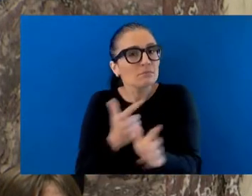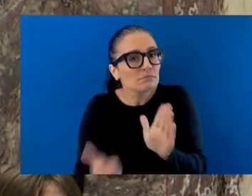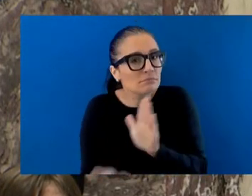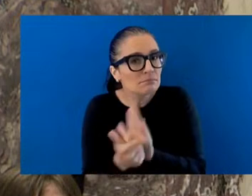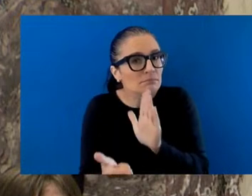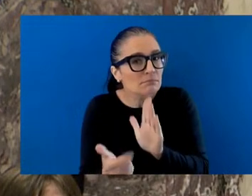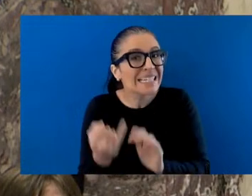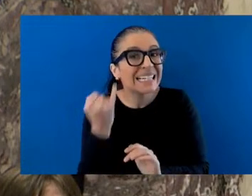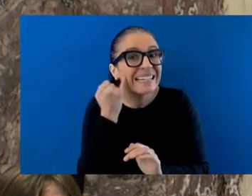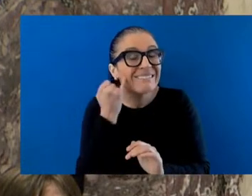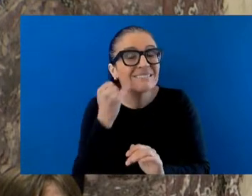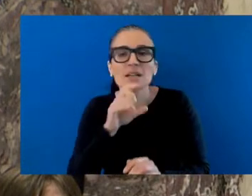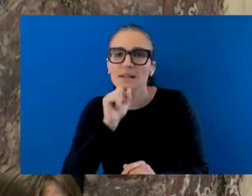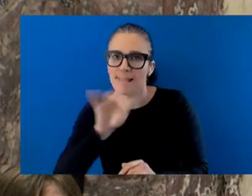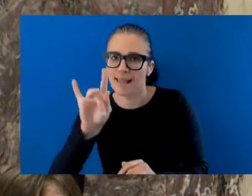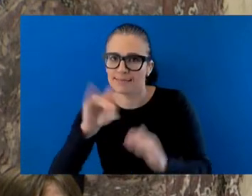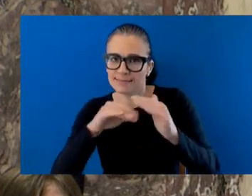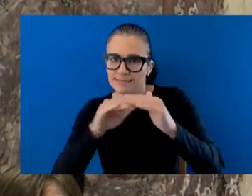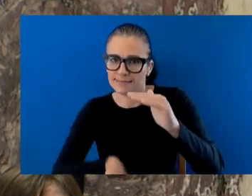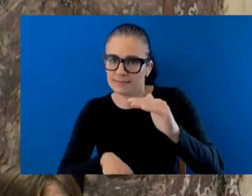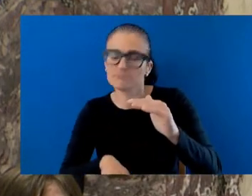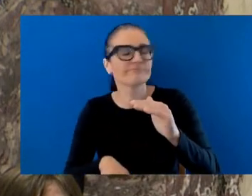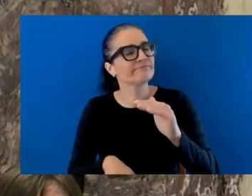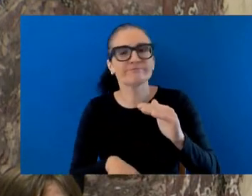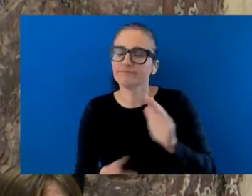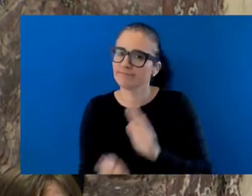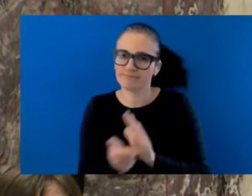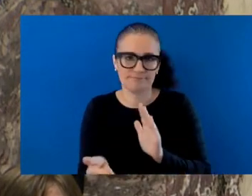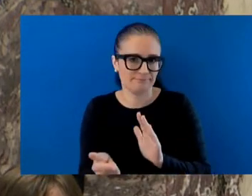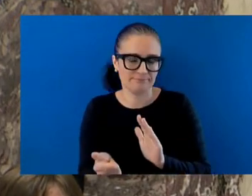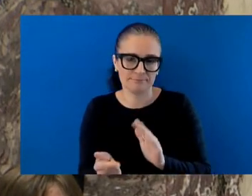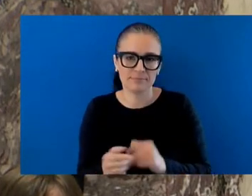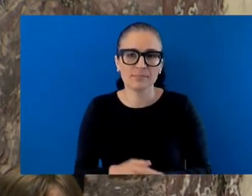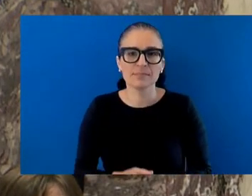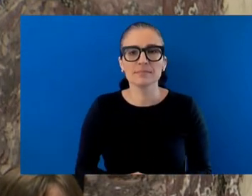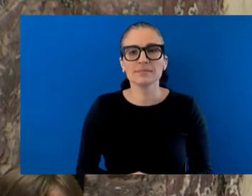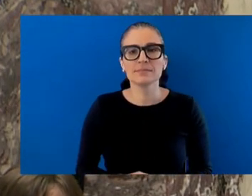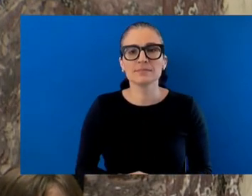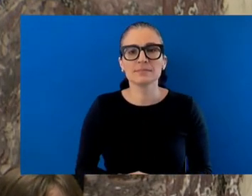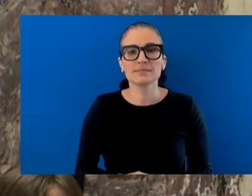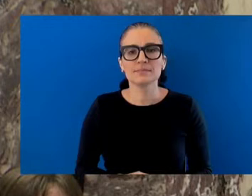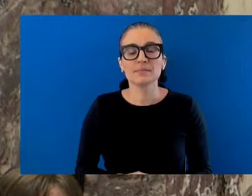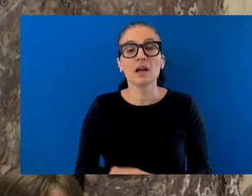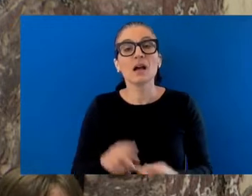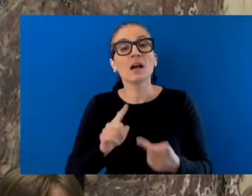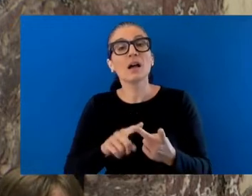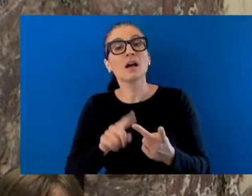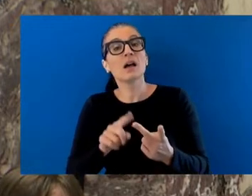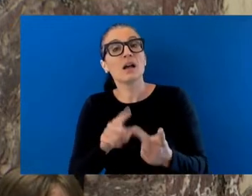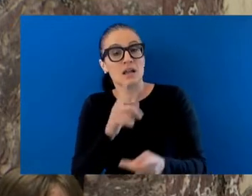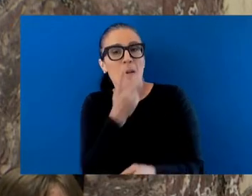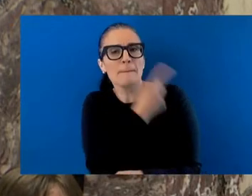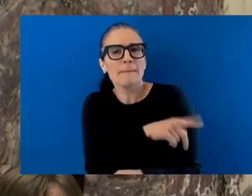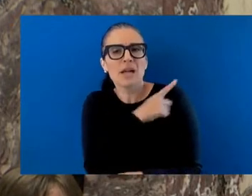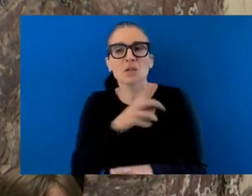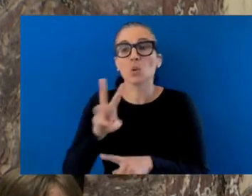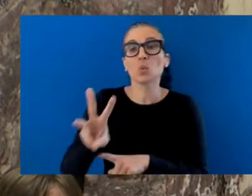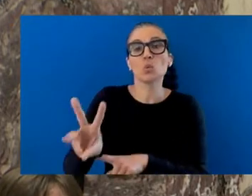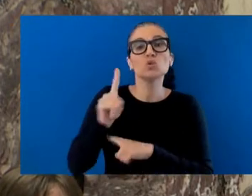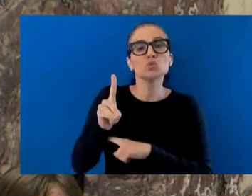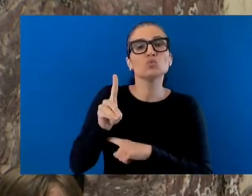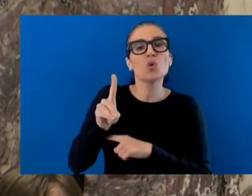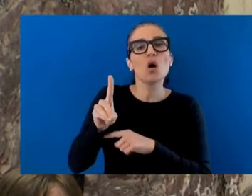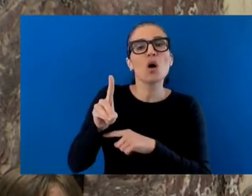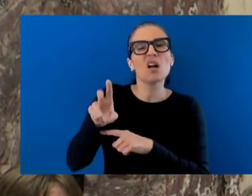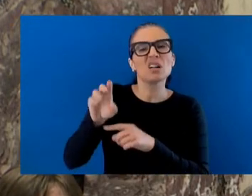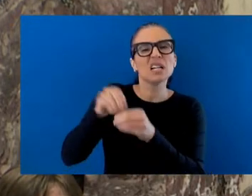psychiatric units and inpatient withdrawal units. This is just a fact, Honourable Speaker. It is absolutely prohibited